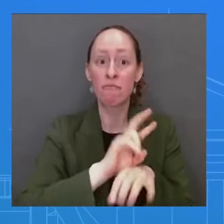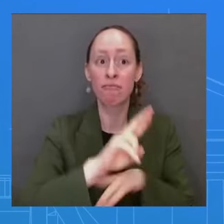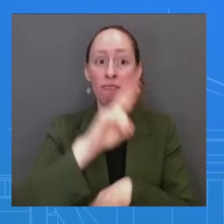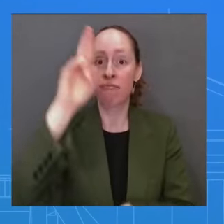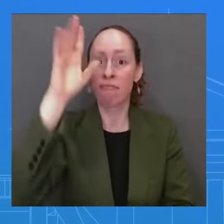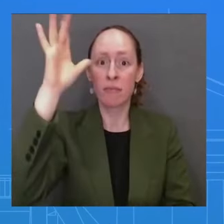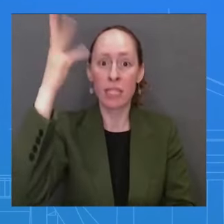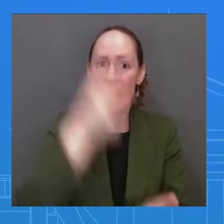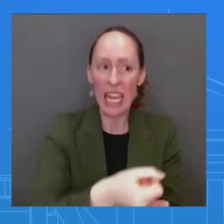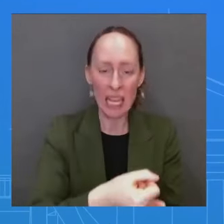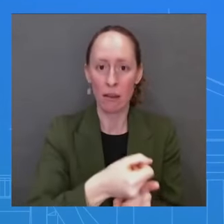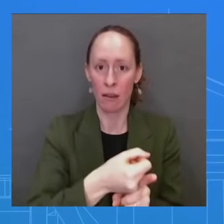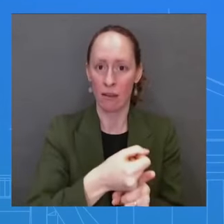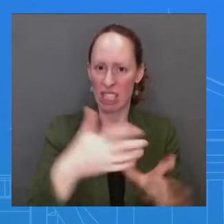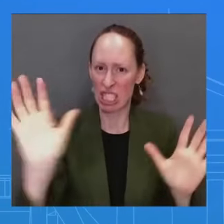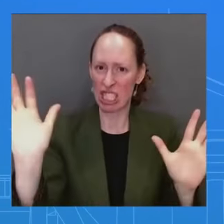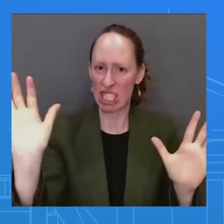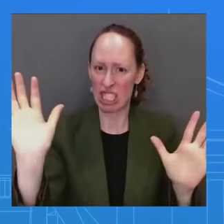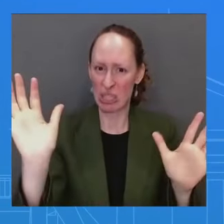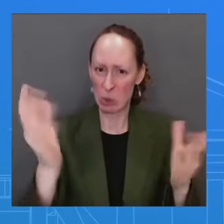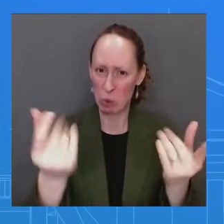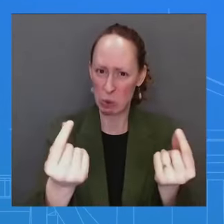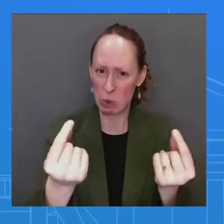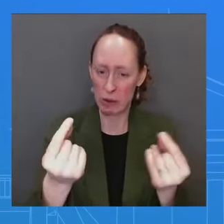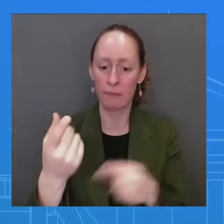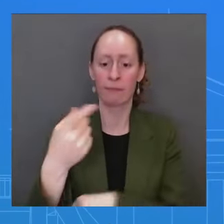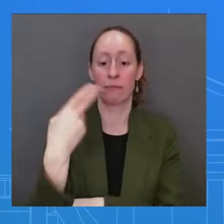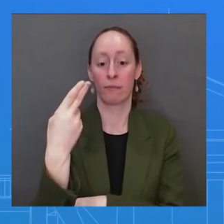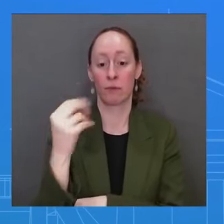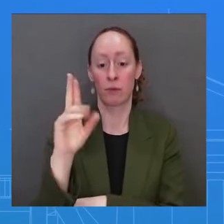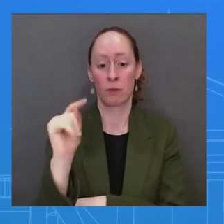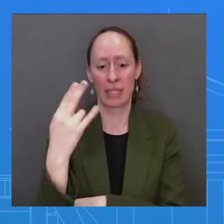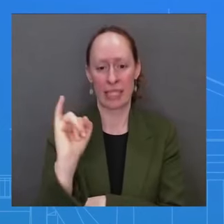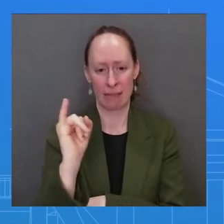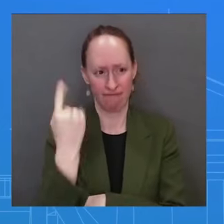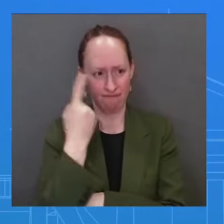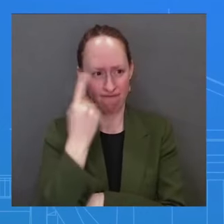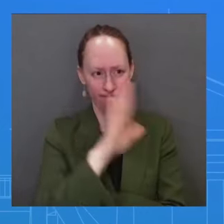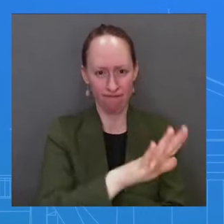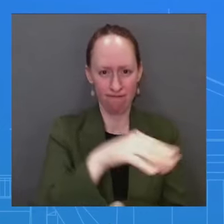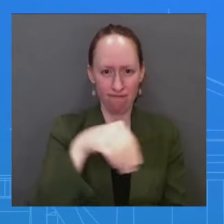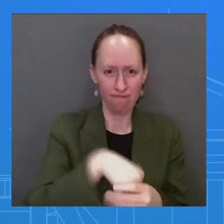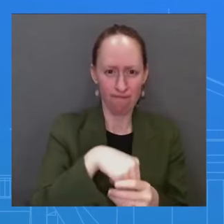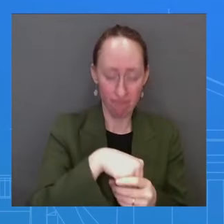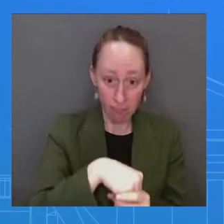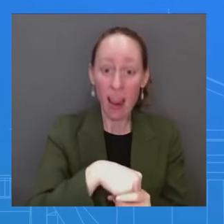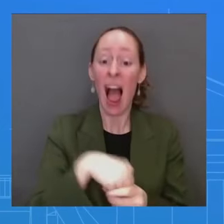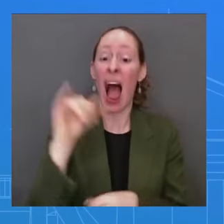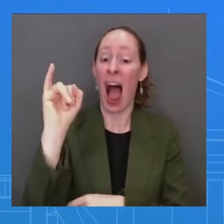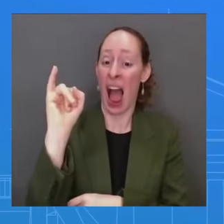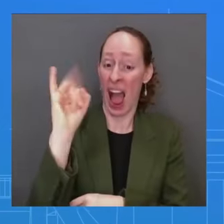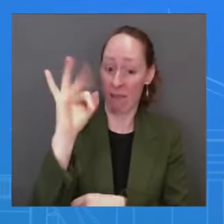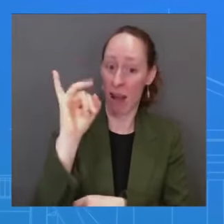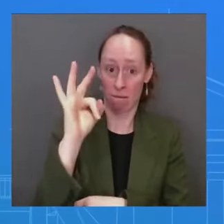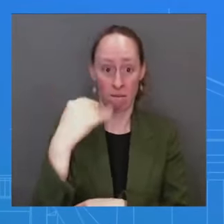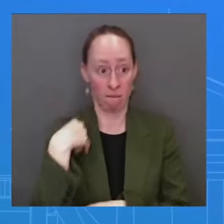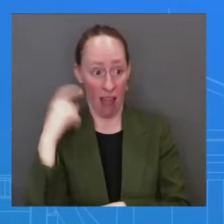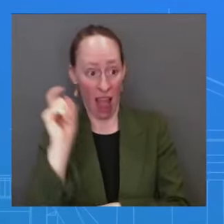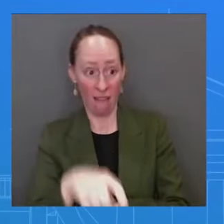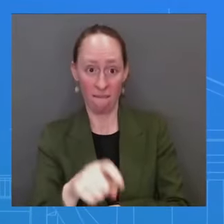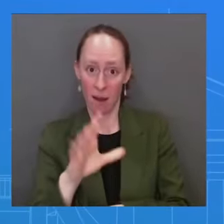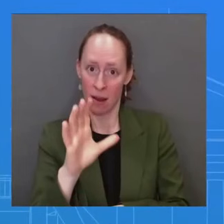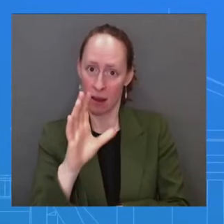Houthi operations, what do you expect to achieve? Could it be harder to strike back at the group because of the distributed nature? Well, let's